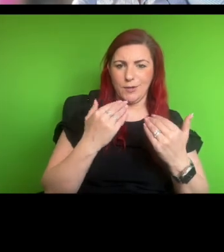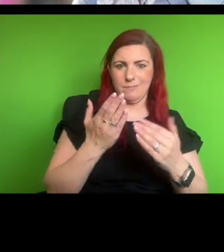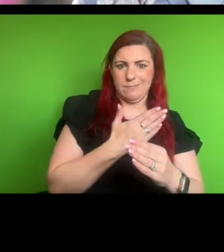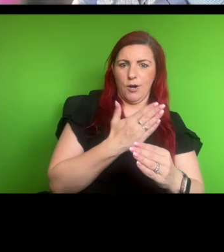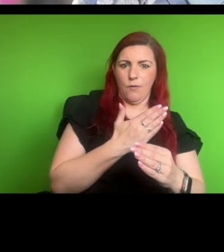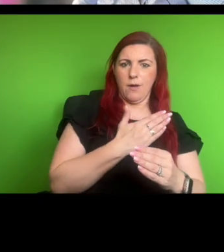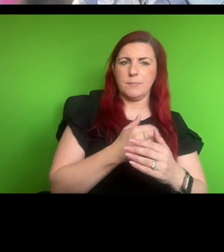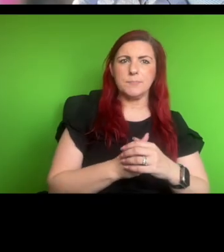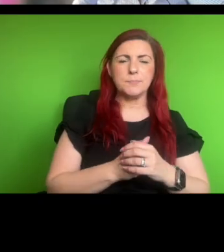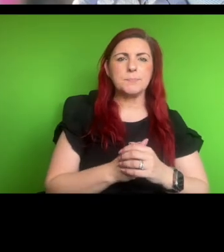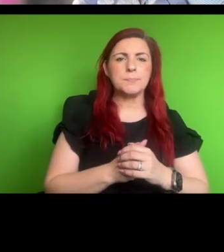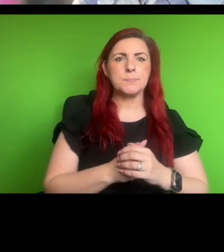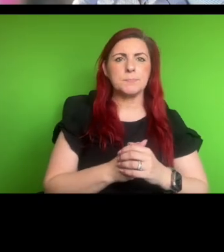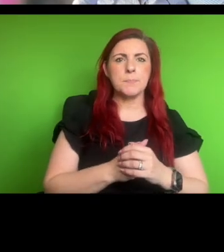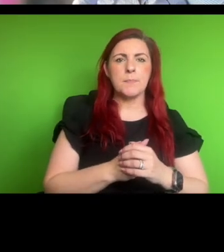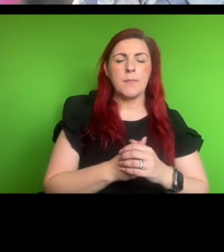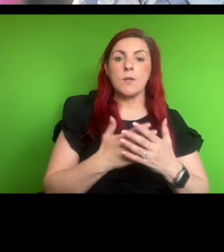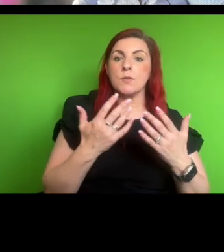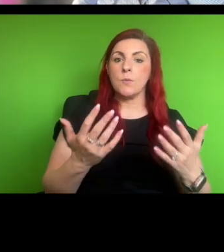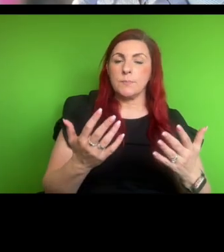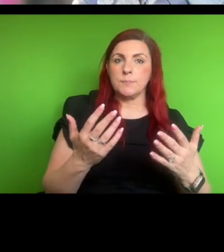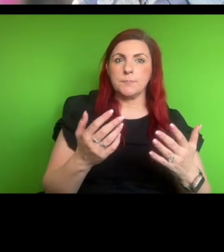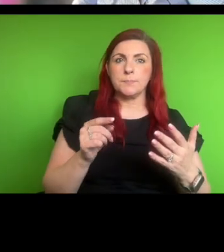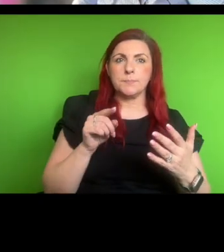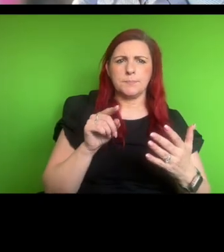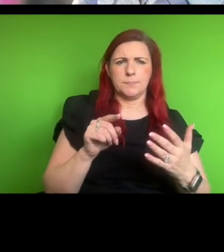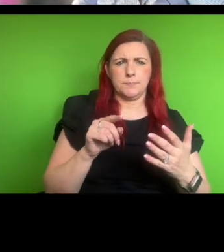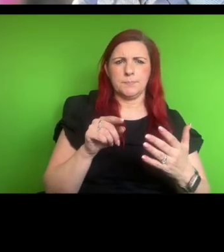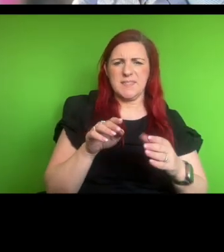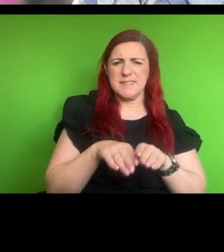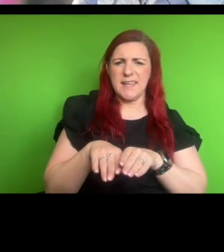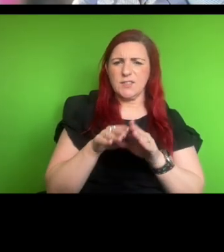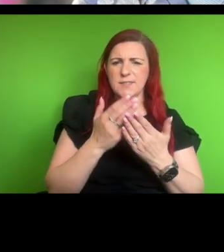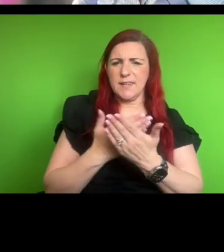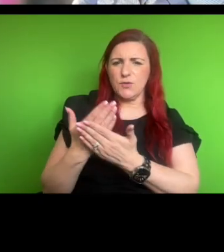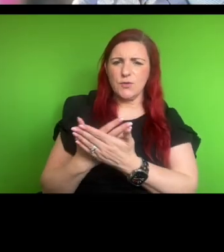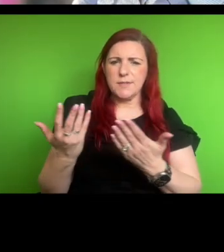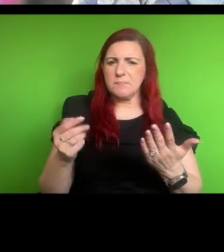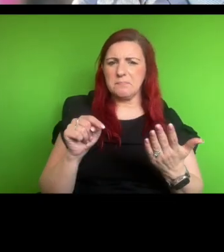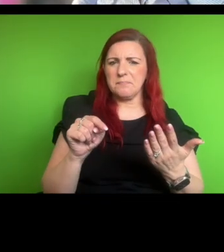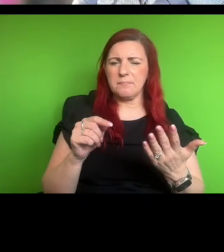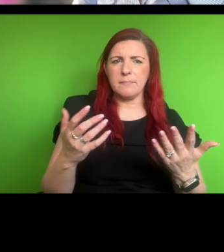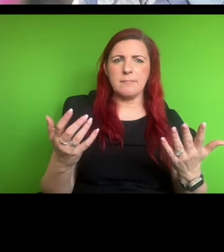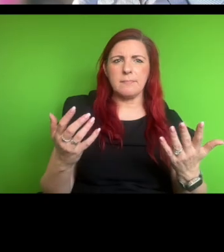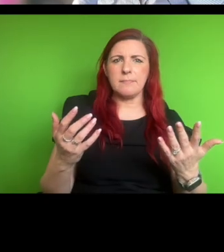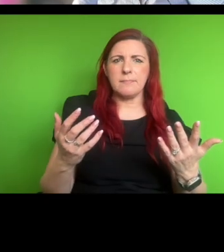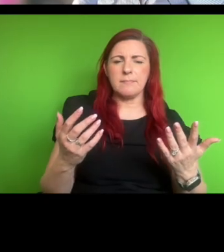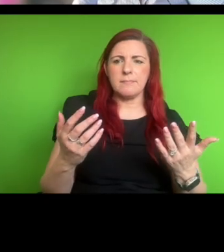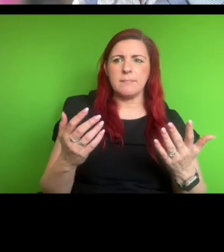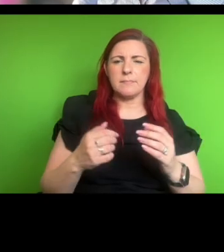So, what about these standards and the use of these standards? Well, we know